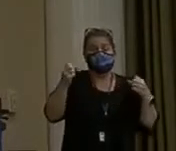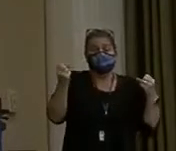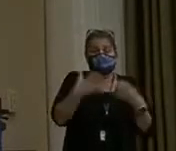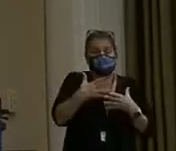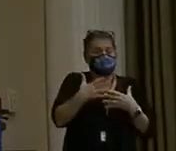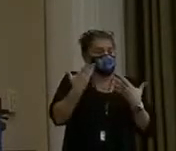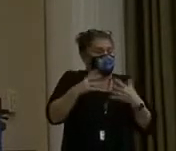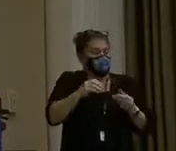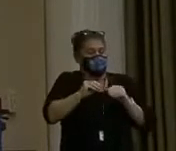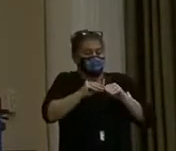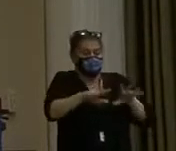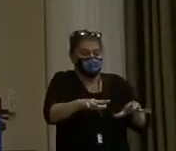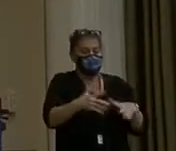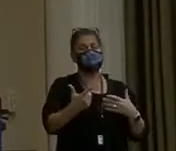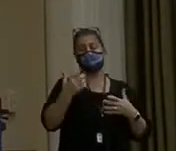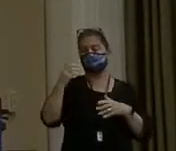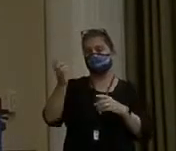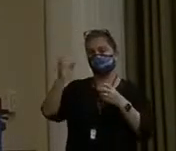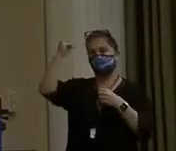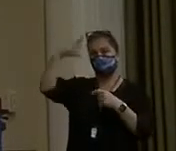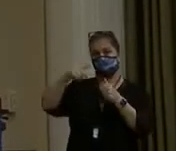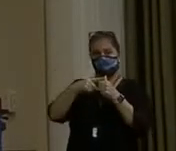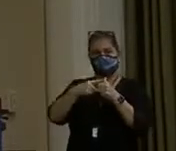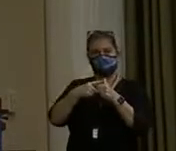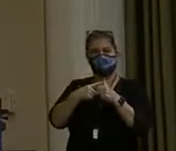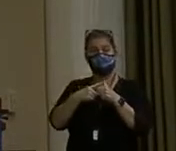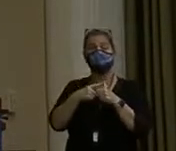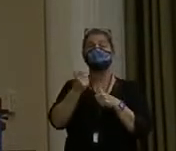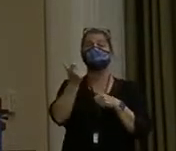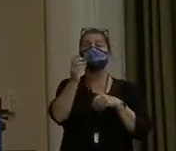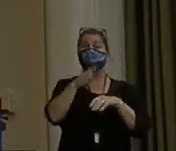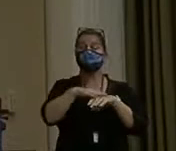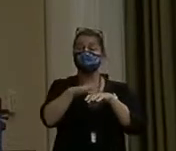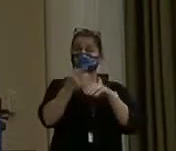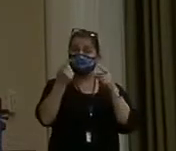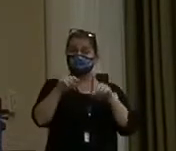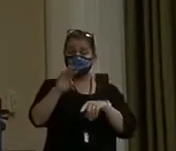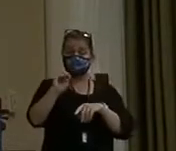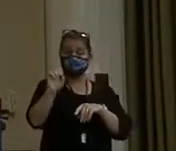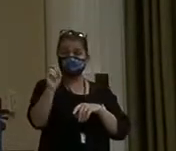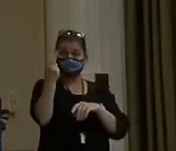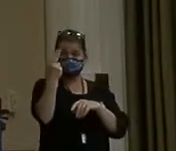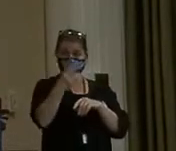the disease to them. A little bit about what happened in March.